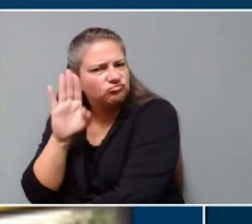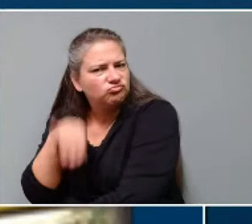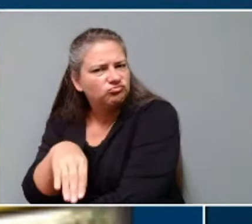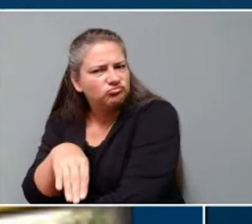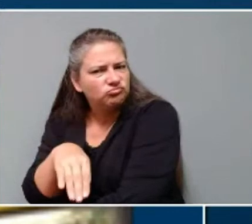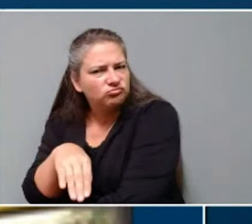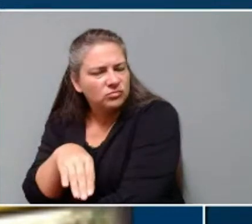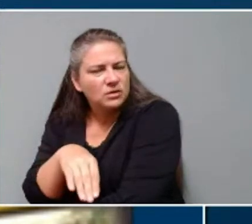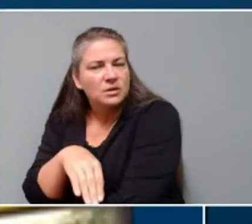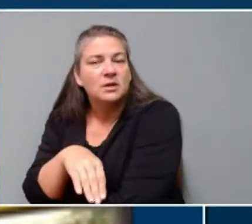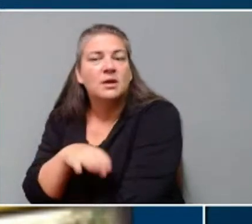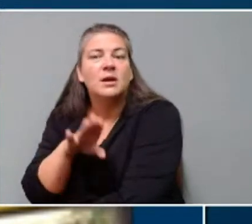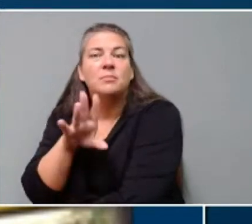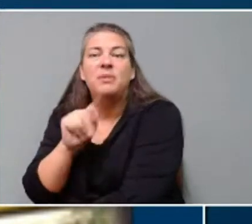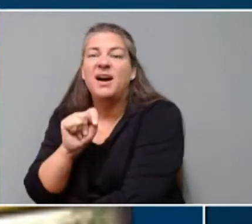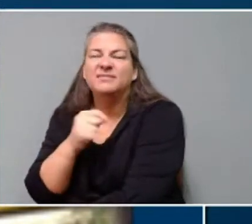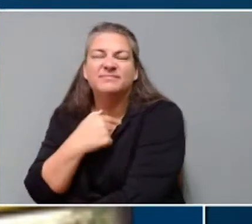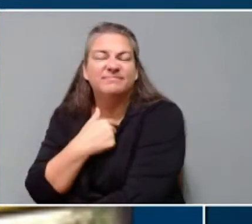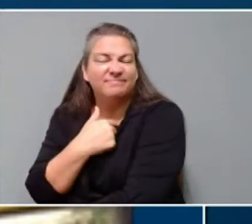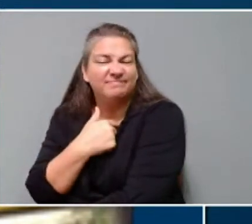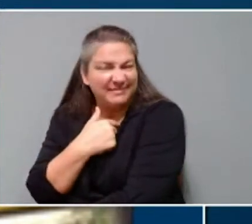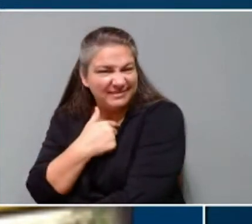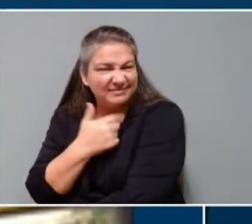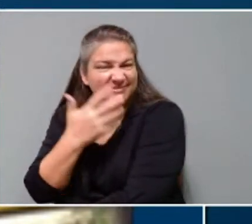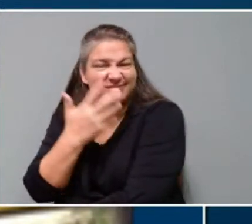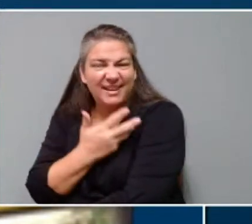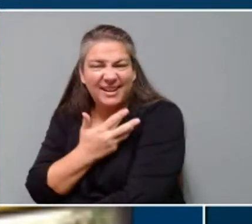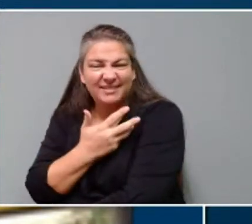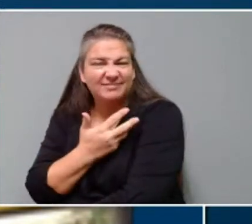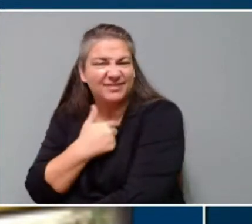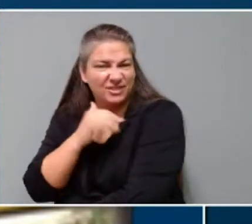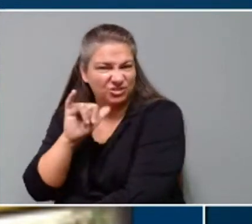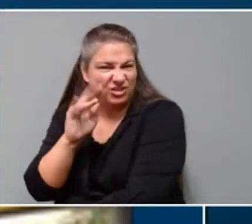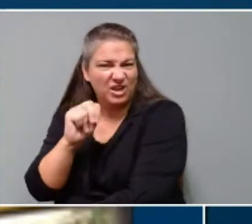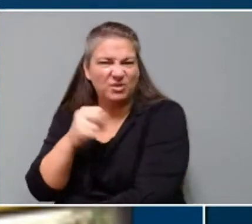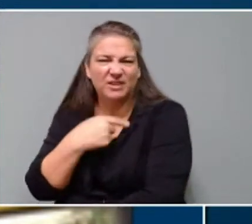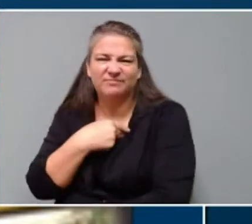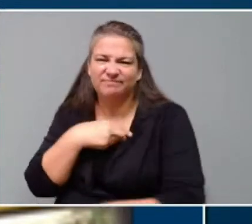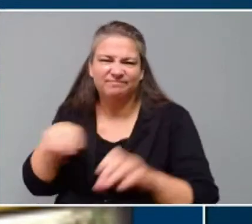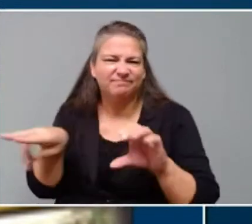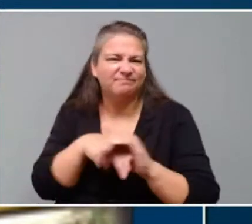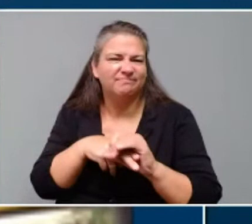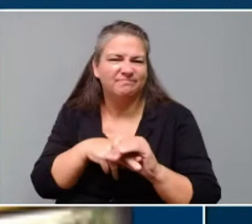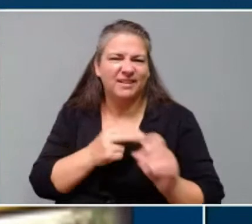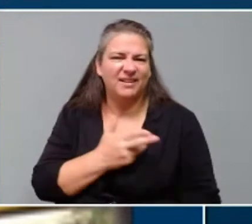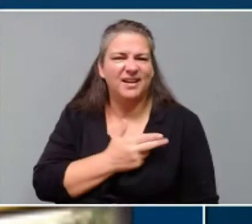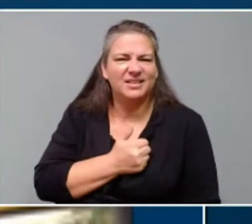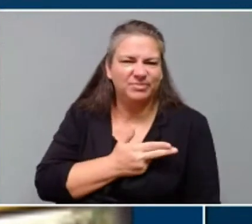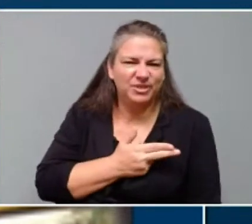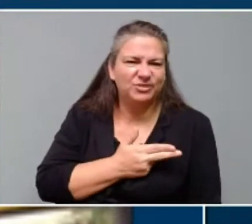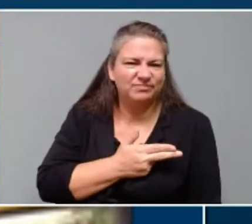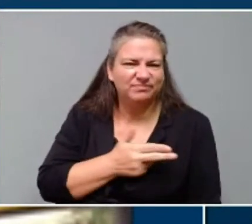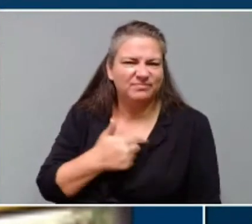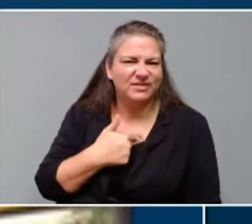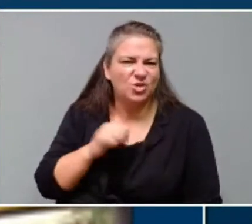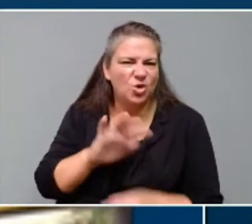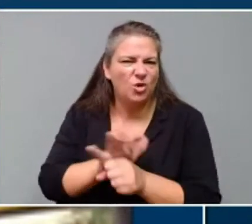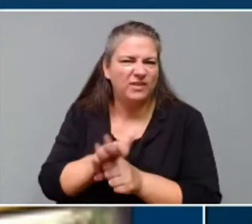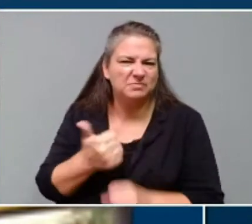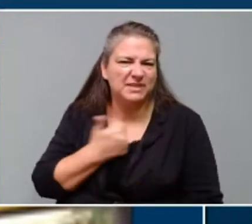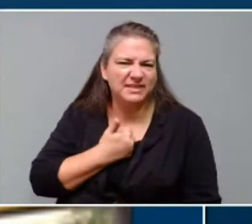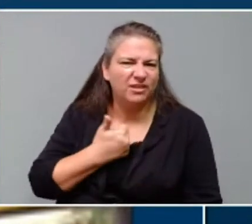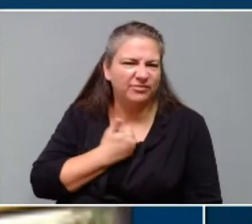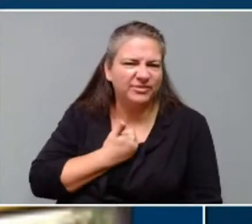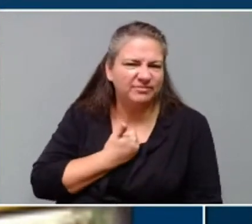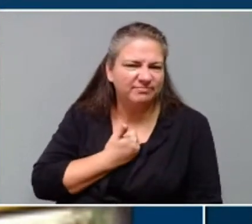Unfortunately, I was hospitalized in January with COVID pneumonia. And when I first got COVID, I felt